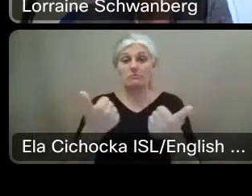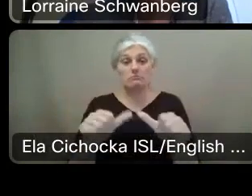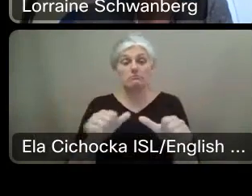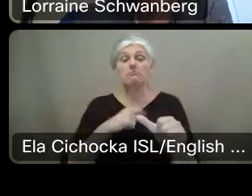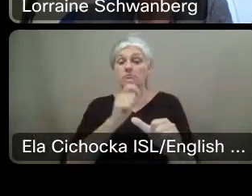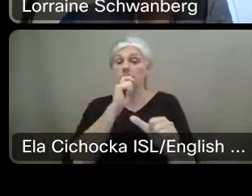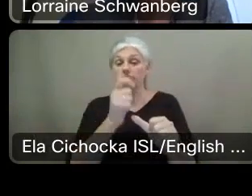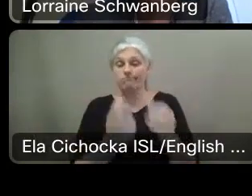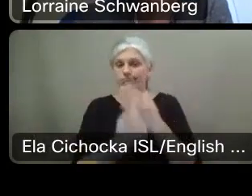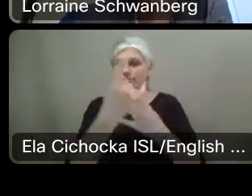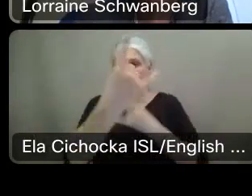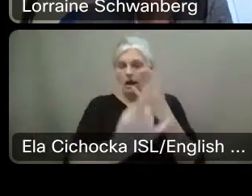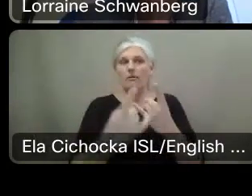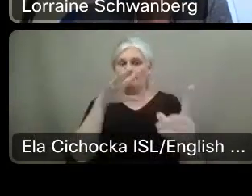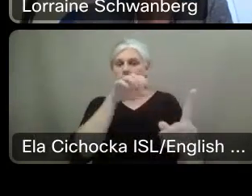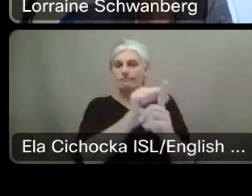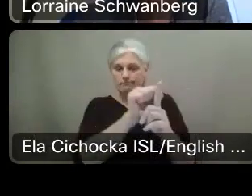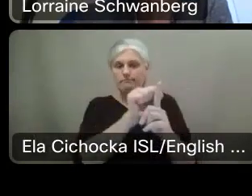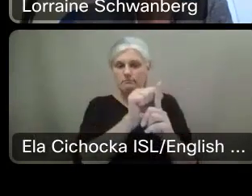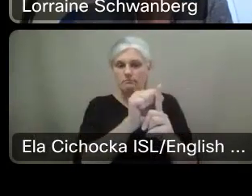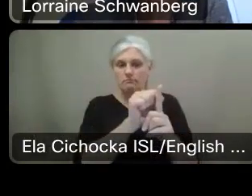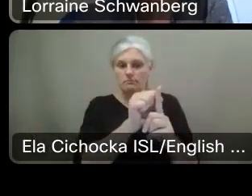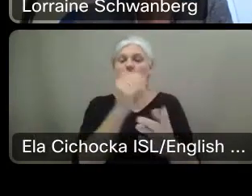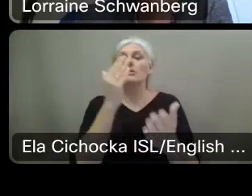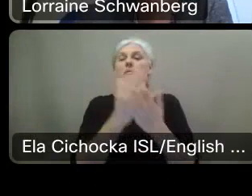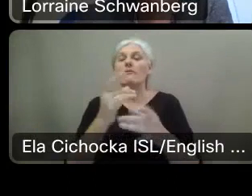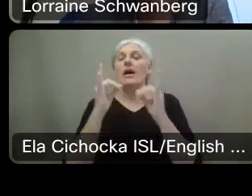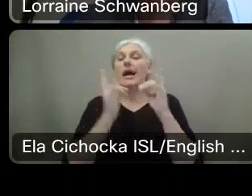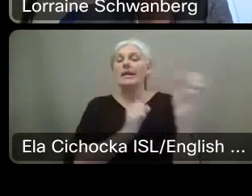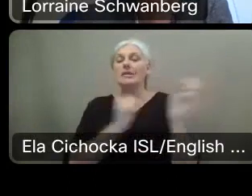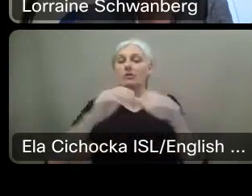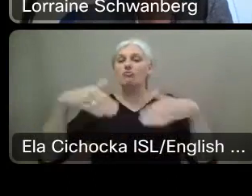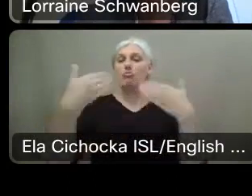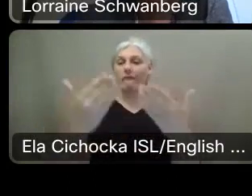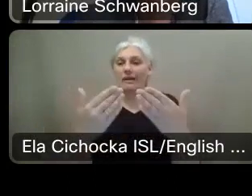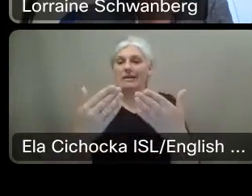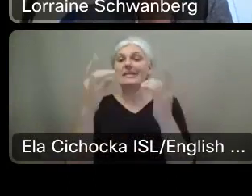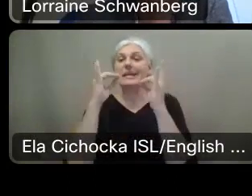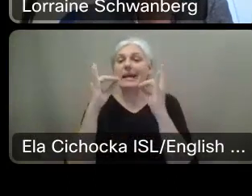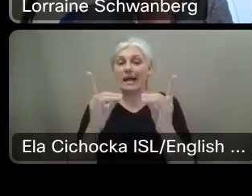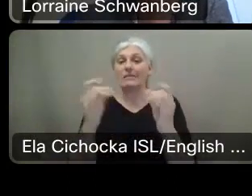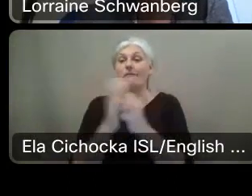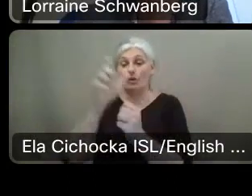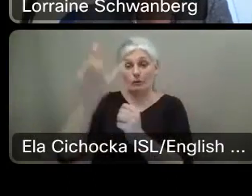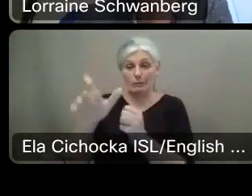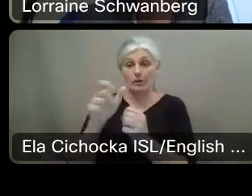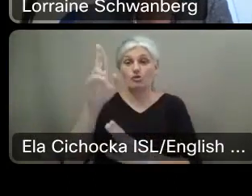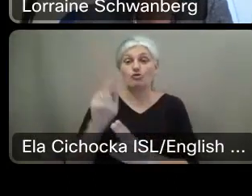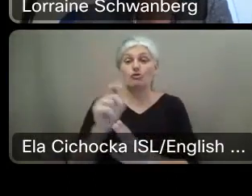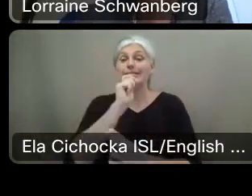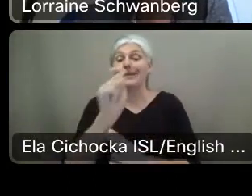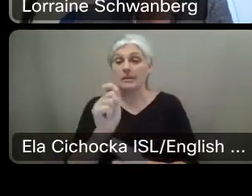notifiable incident has occurred in the course of the provision by the health service provider of a health service to a patient, it shall notify the